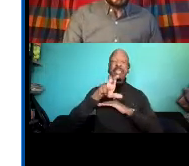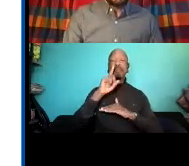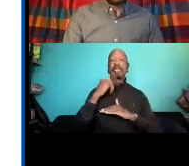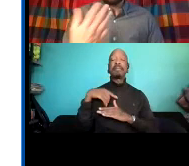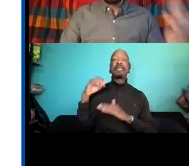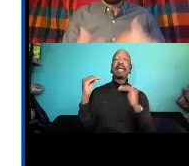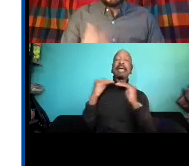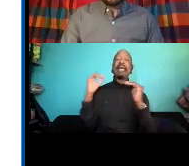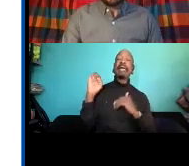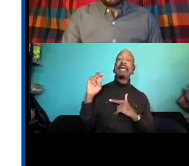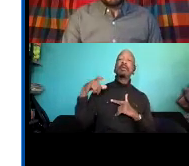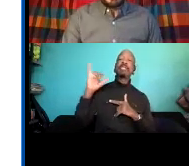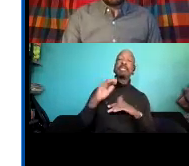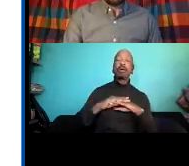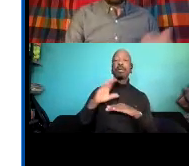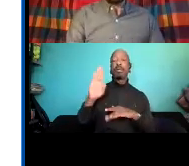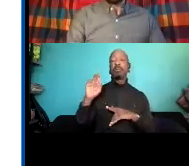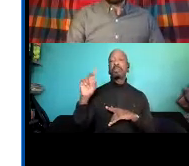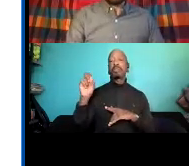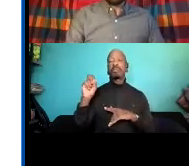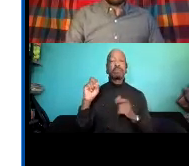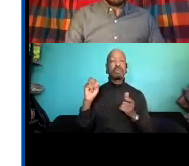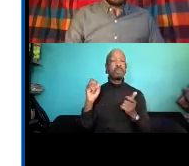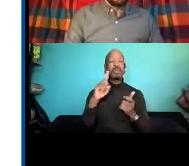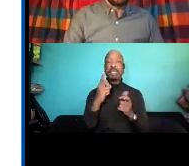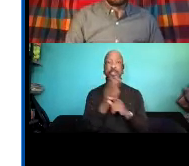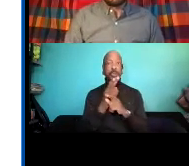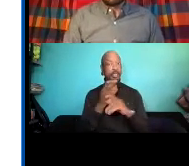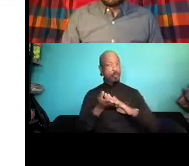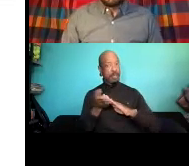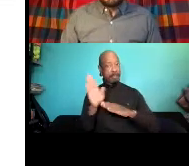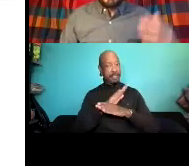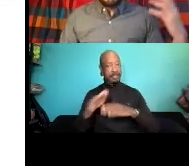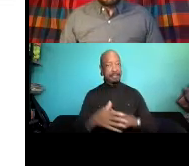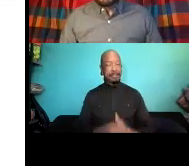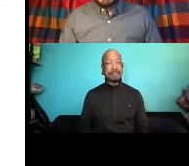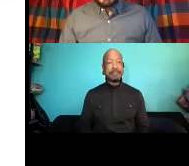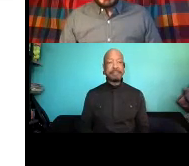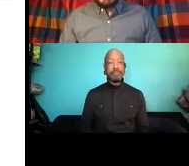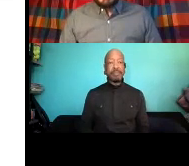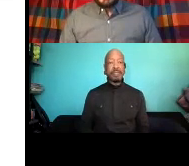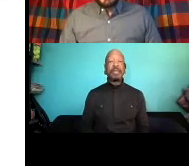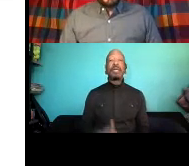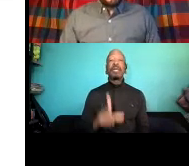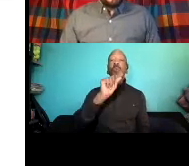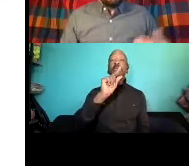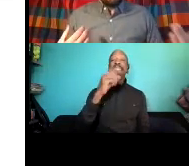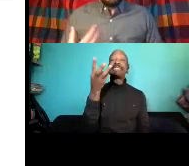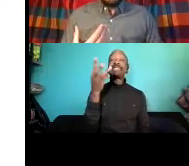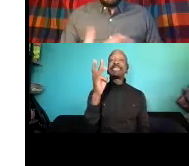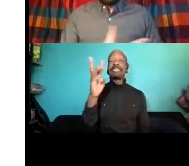that to get other types of capital that you'll need to run your business. Now in 2016,